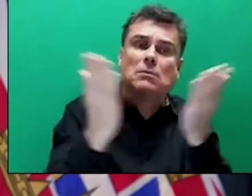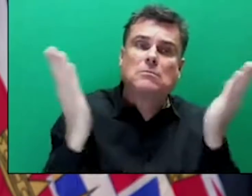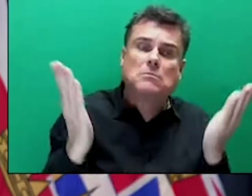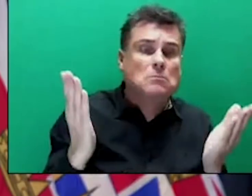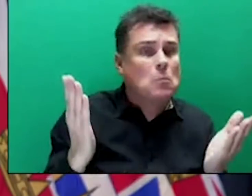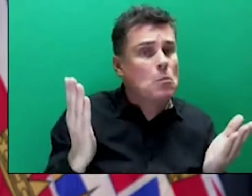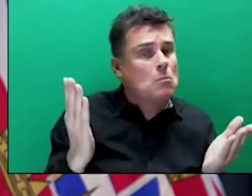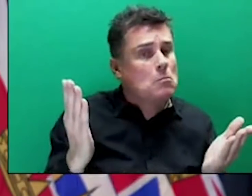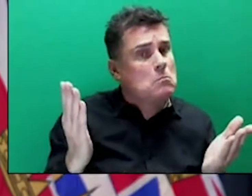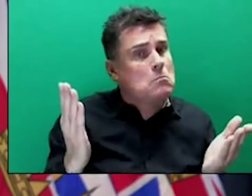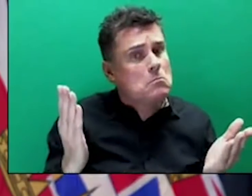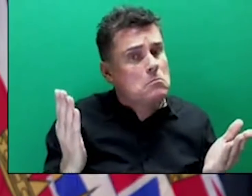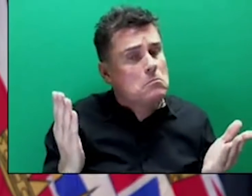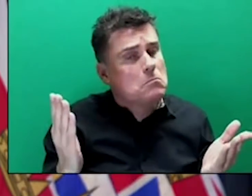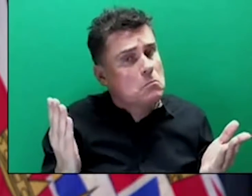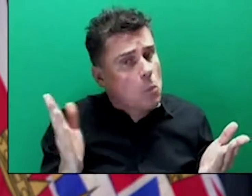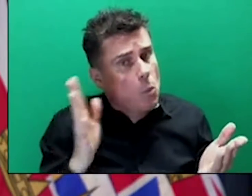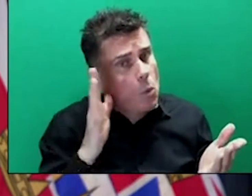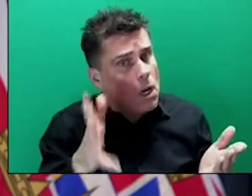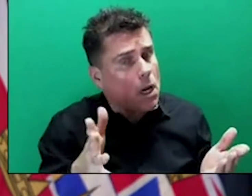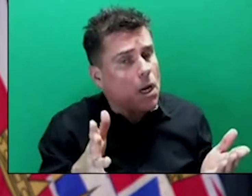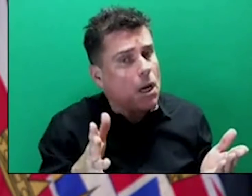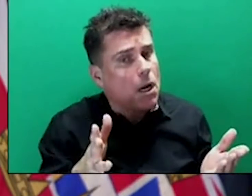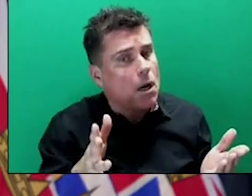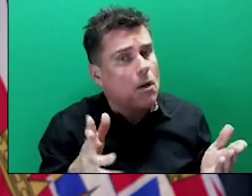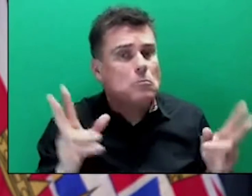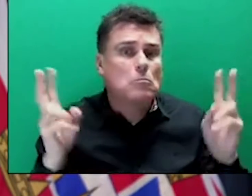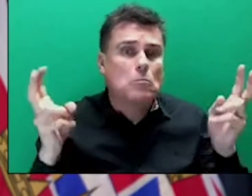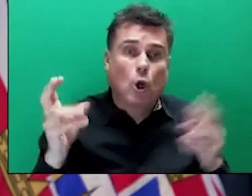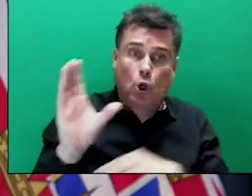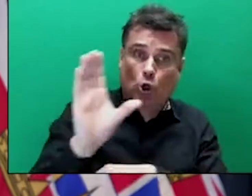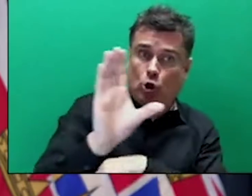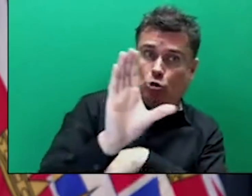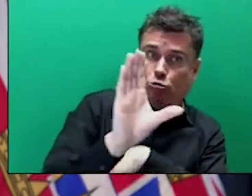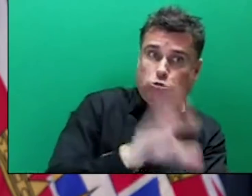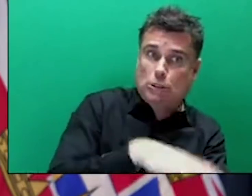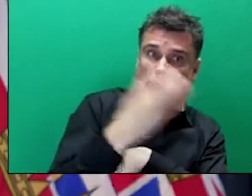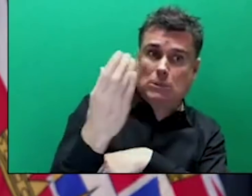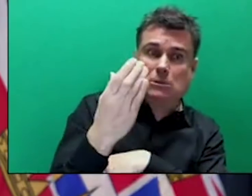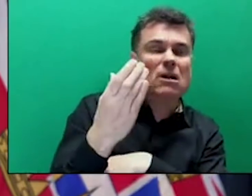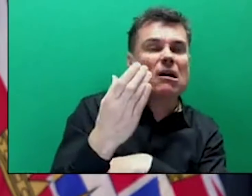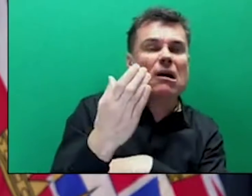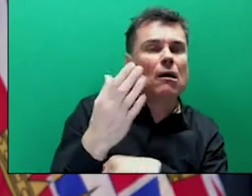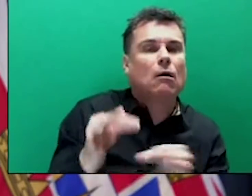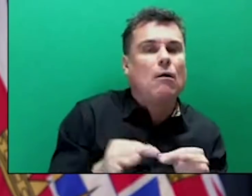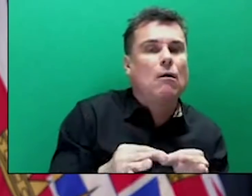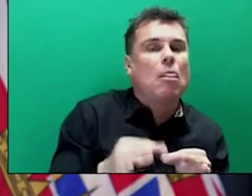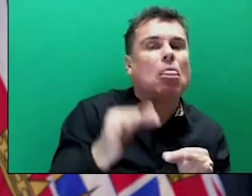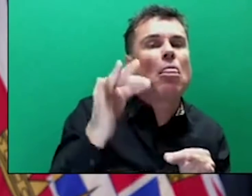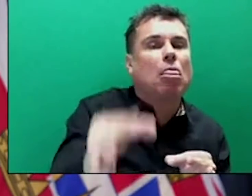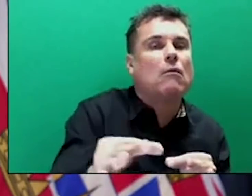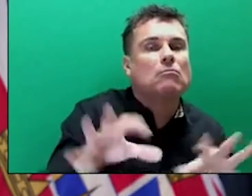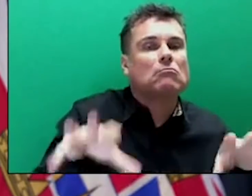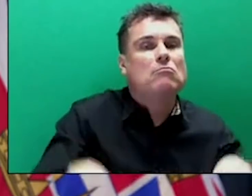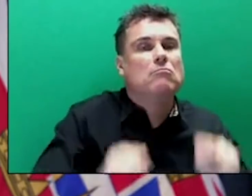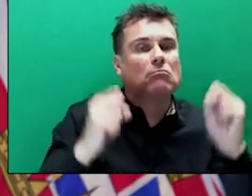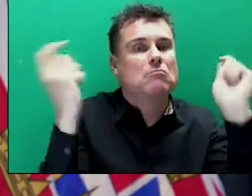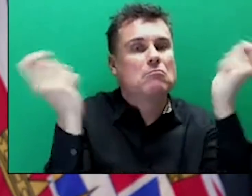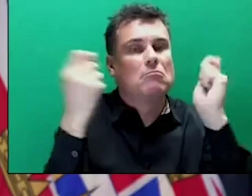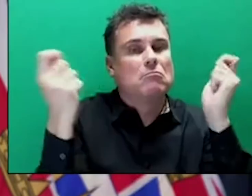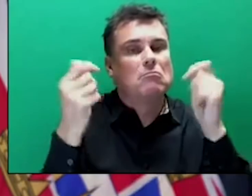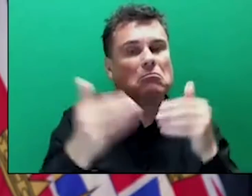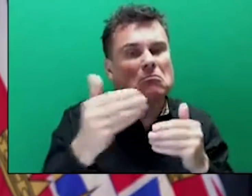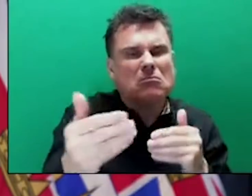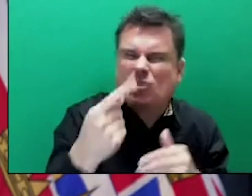And maybe people that were also hoping the restrictions would be lifted. And that, so maybe you can comment on that